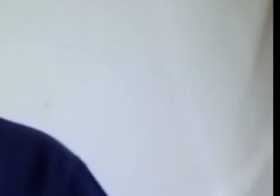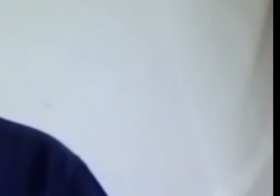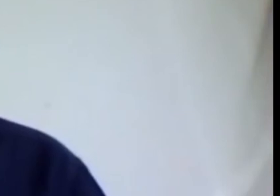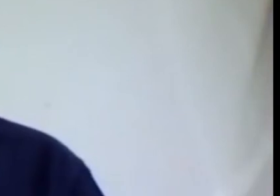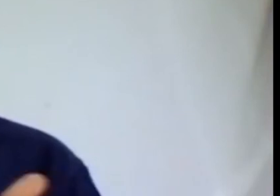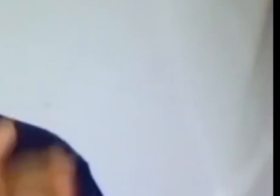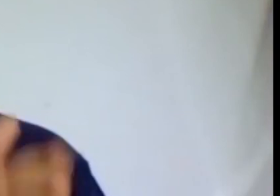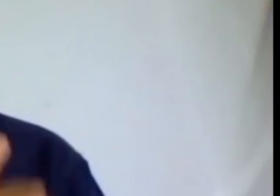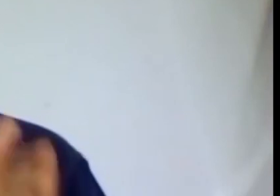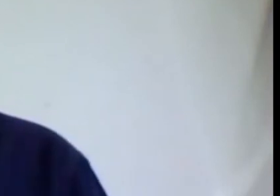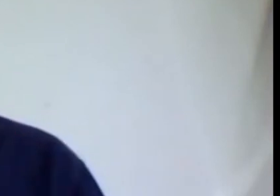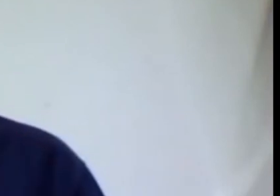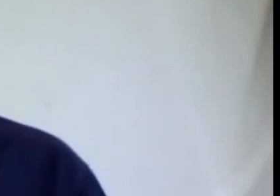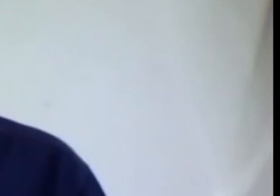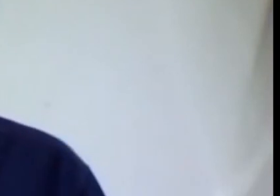review.